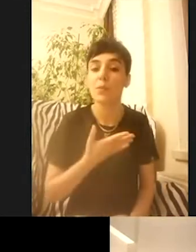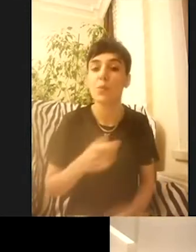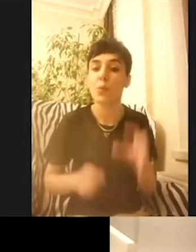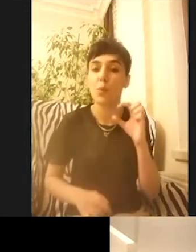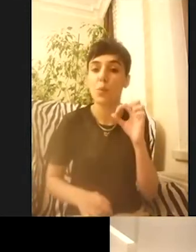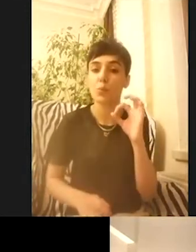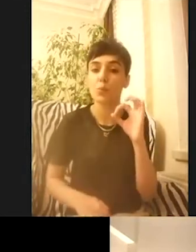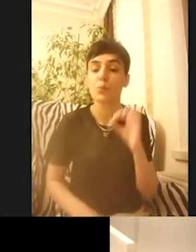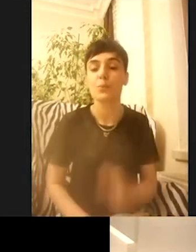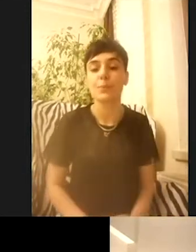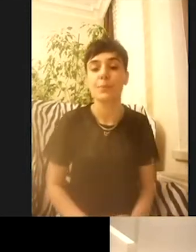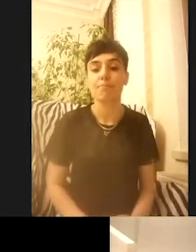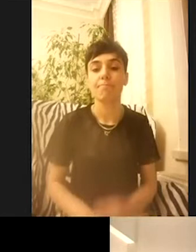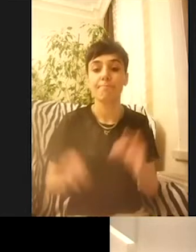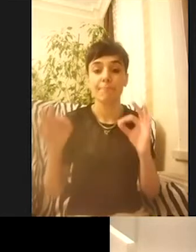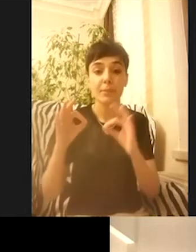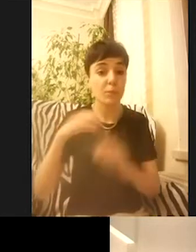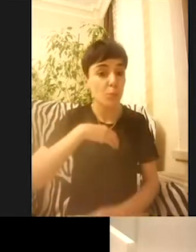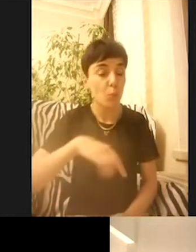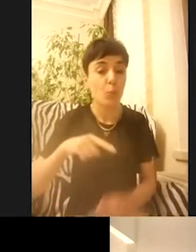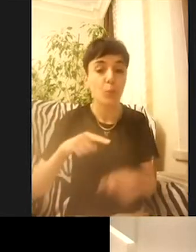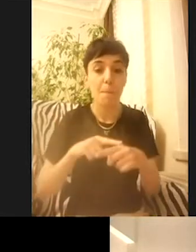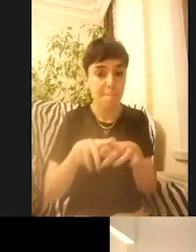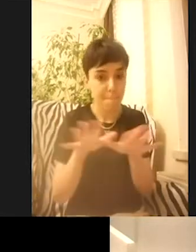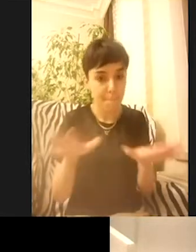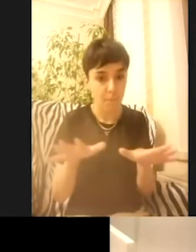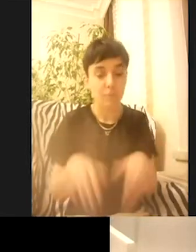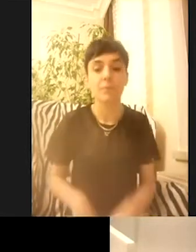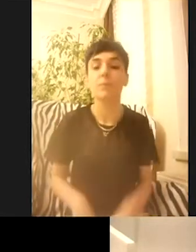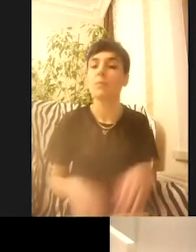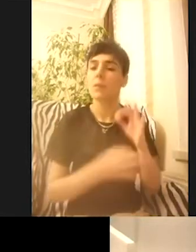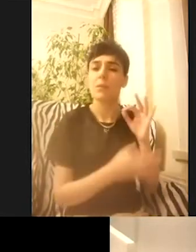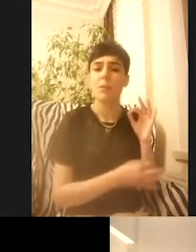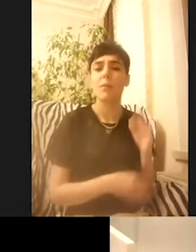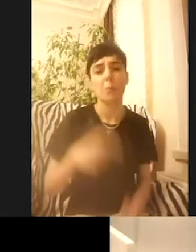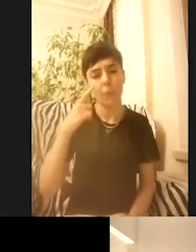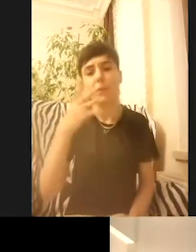go and look directly, they can. We also wanted to invite